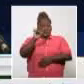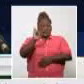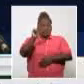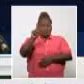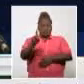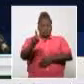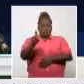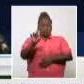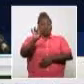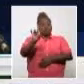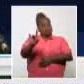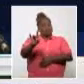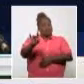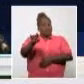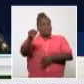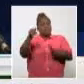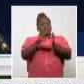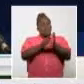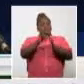5,992 people.